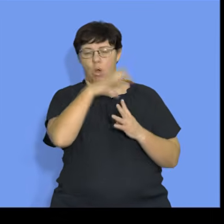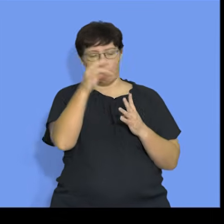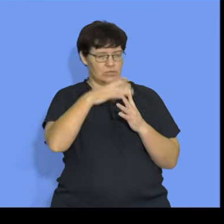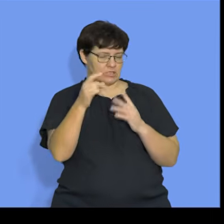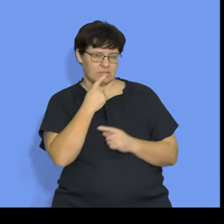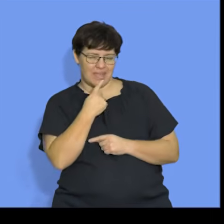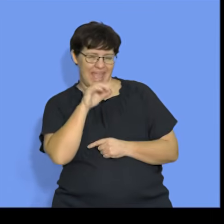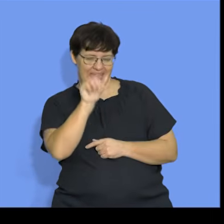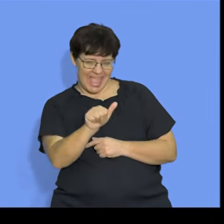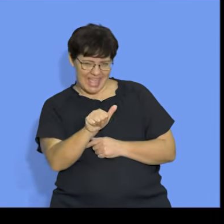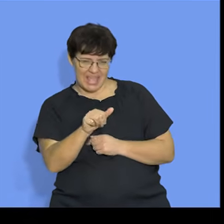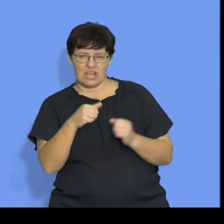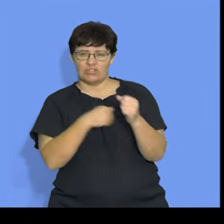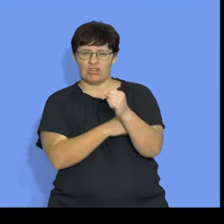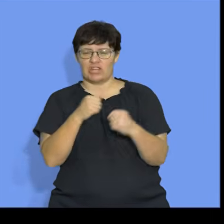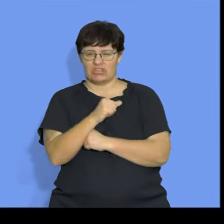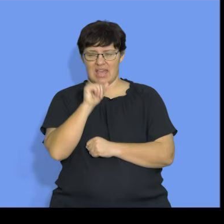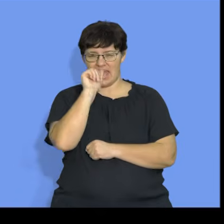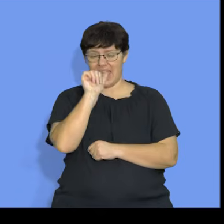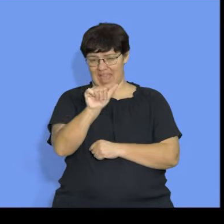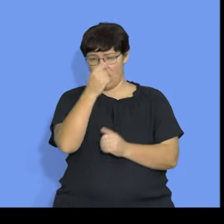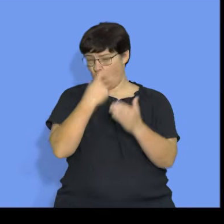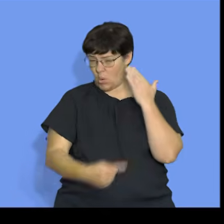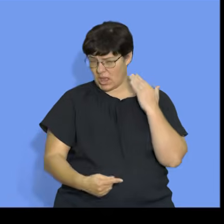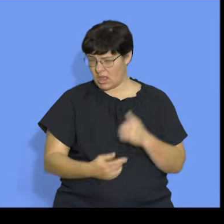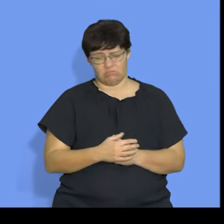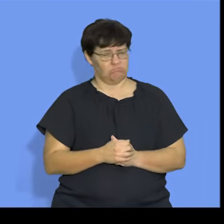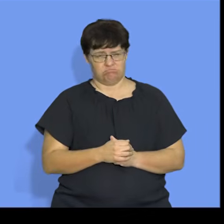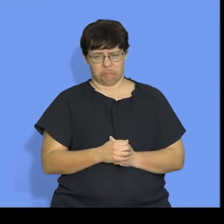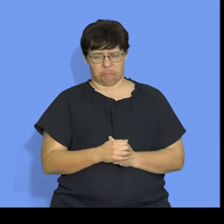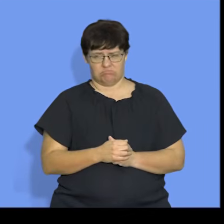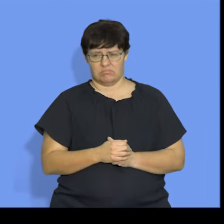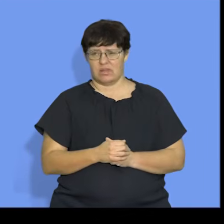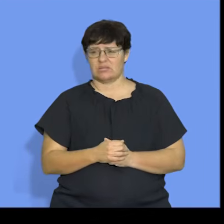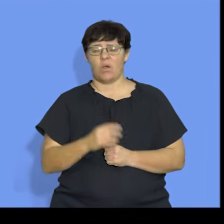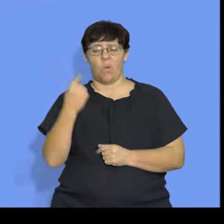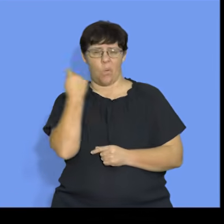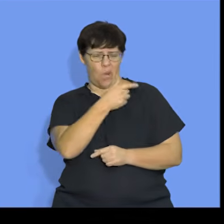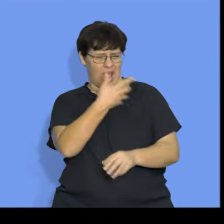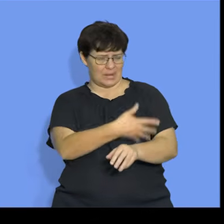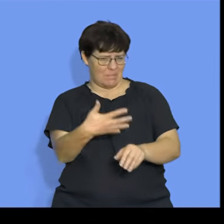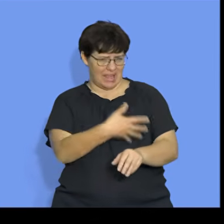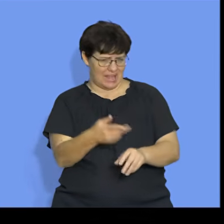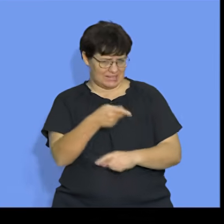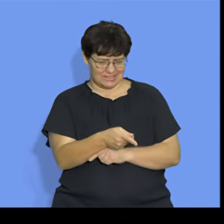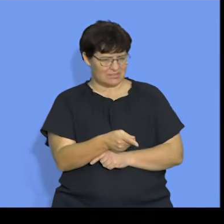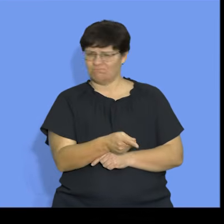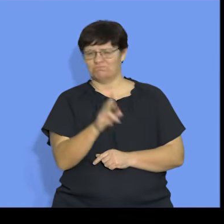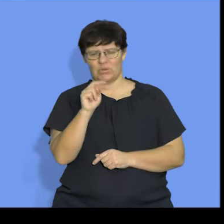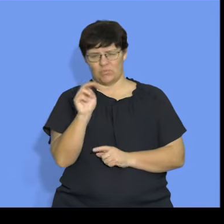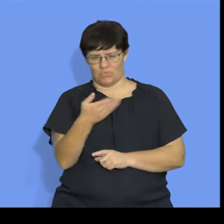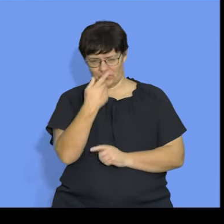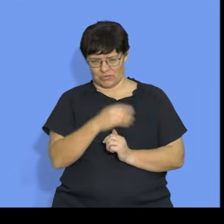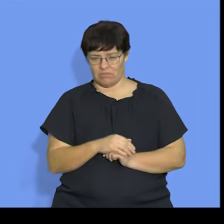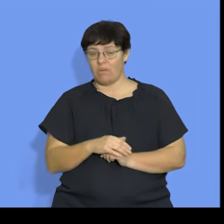Number A, structure A only. Now structure A is the white blood cells, and we know no,